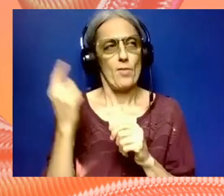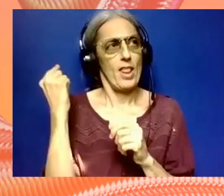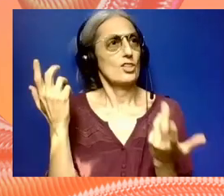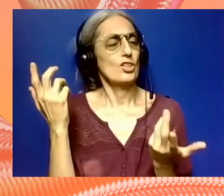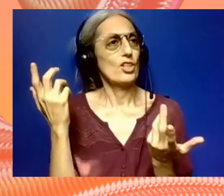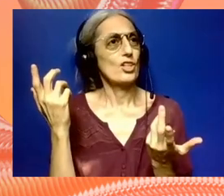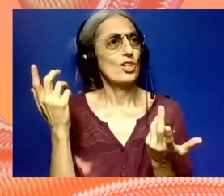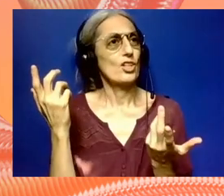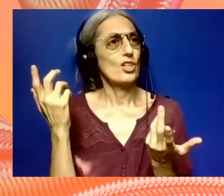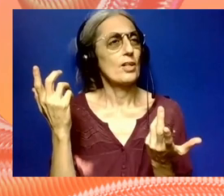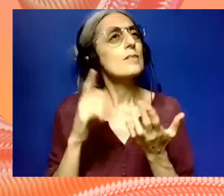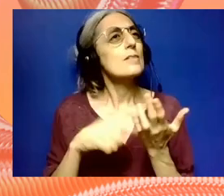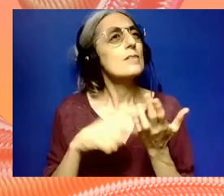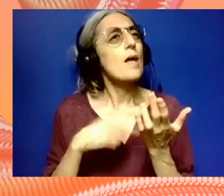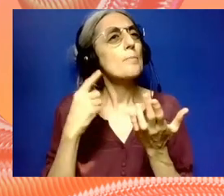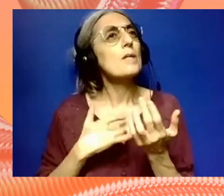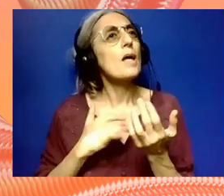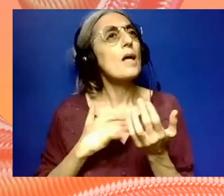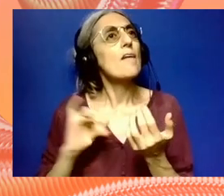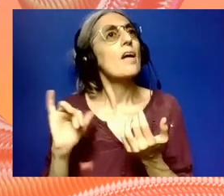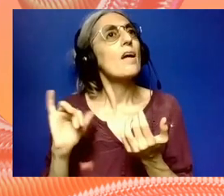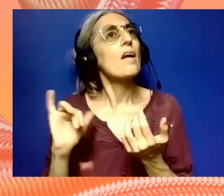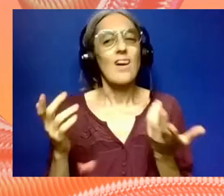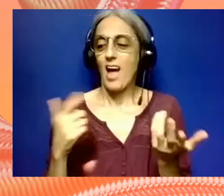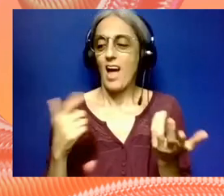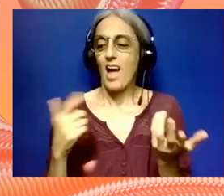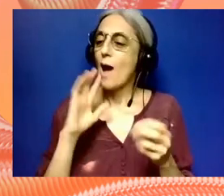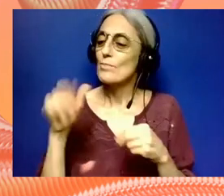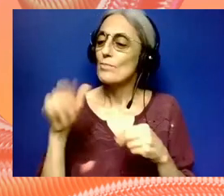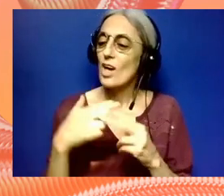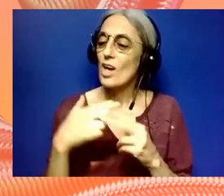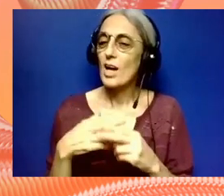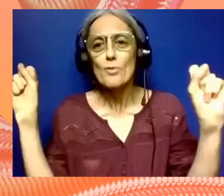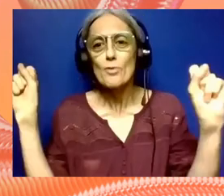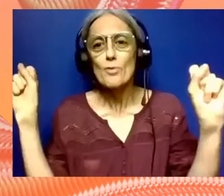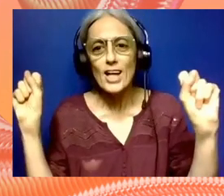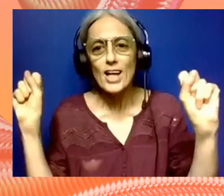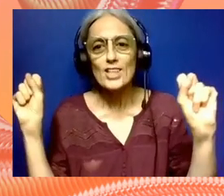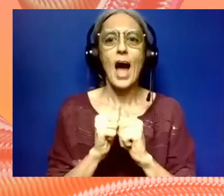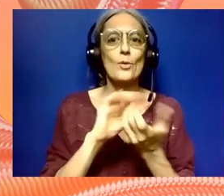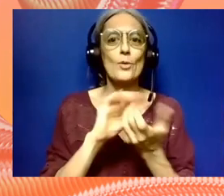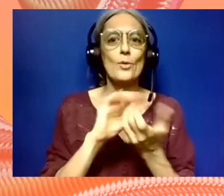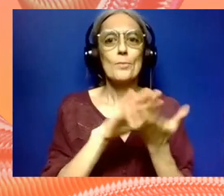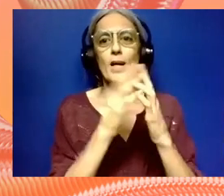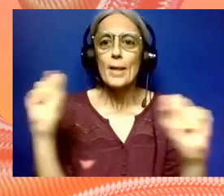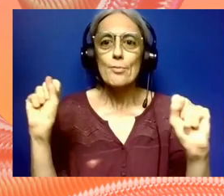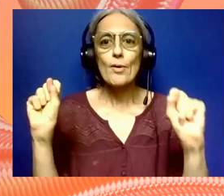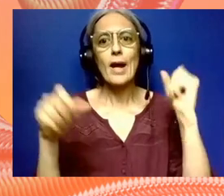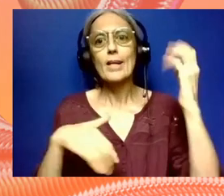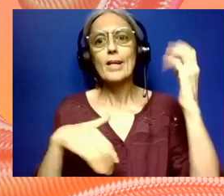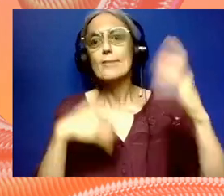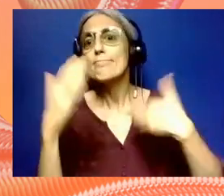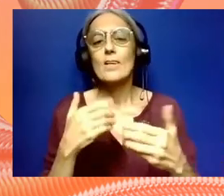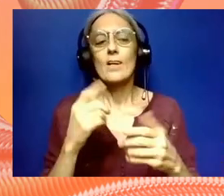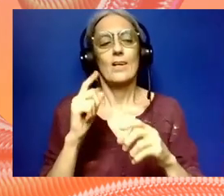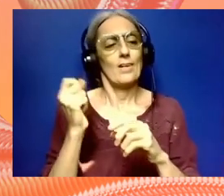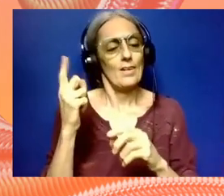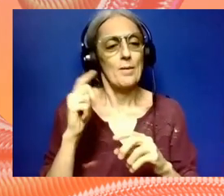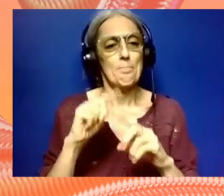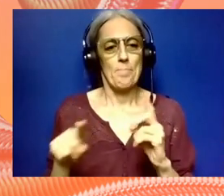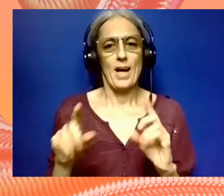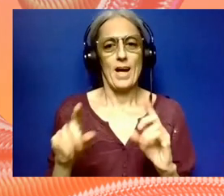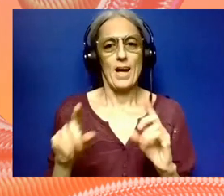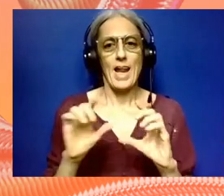to, you know, liberation and liberation practices but without being disingenuous to the, like, without trying